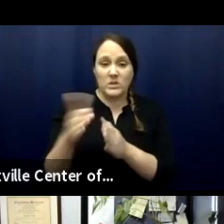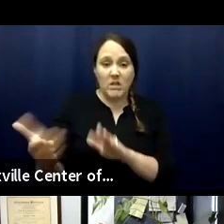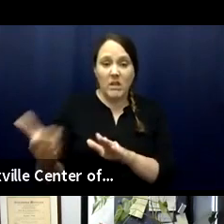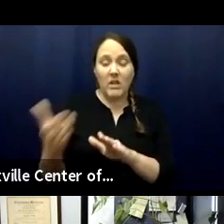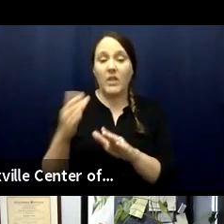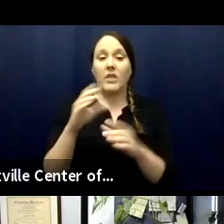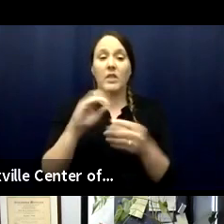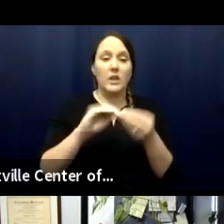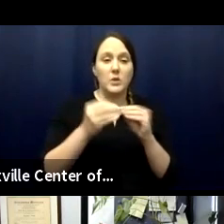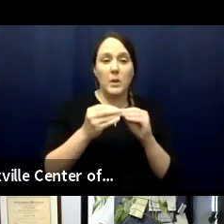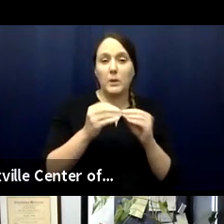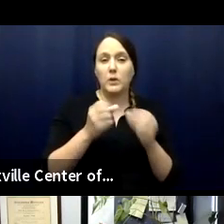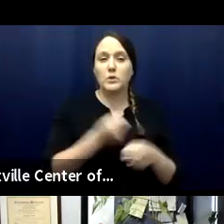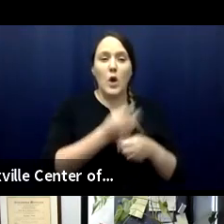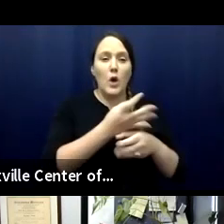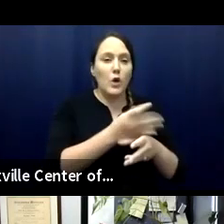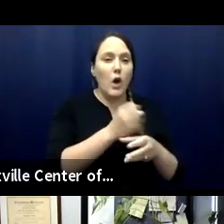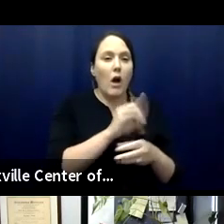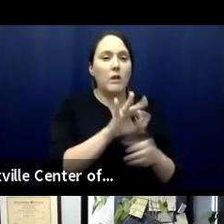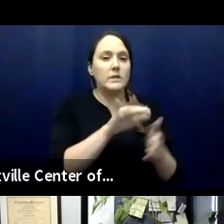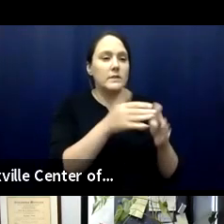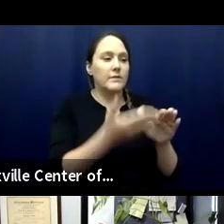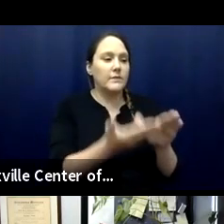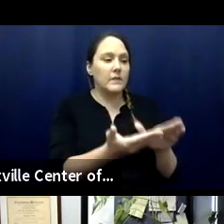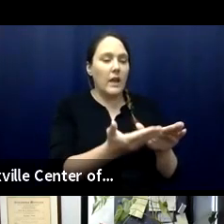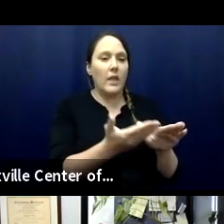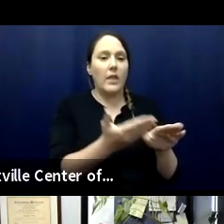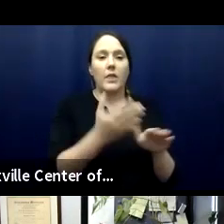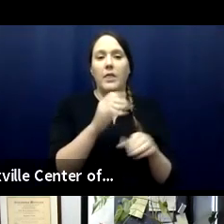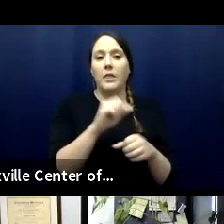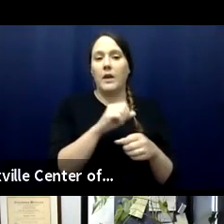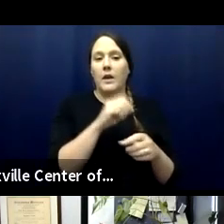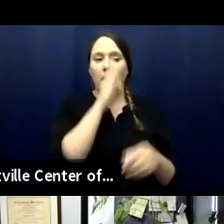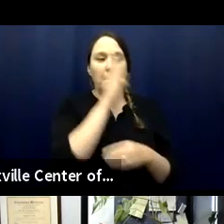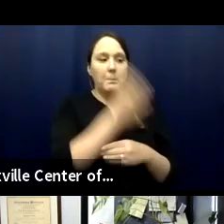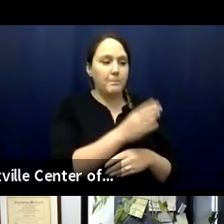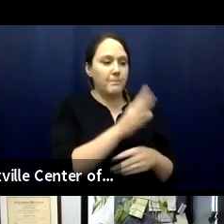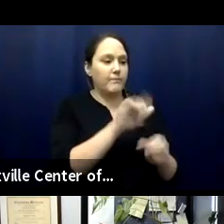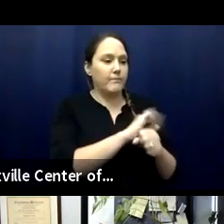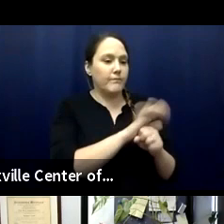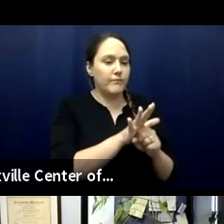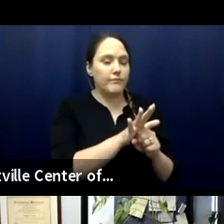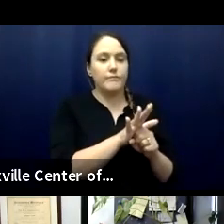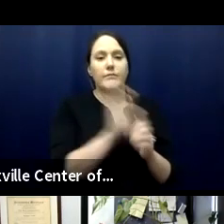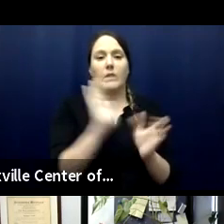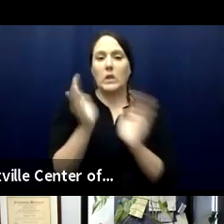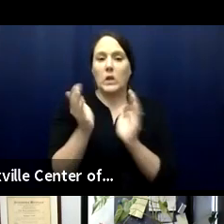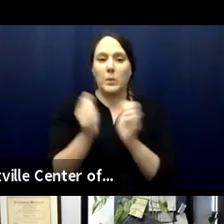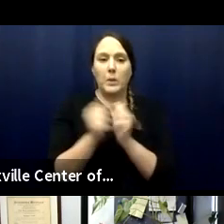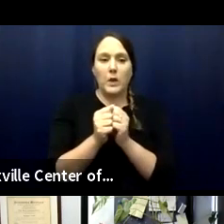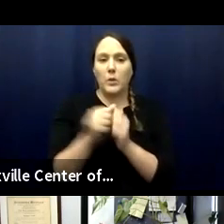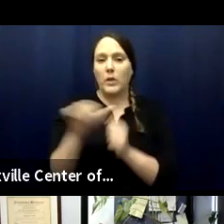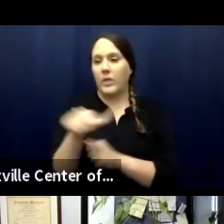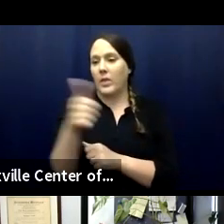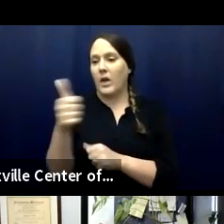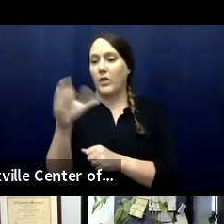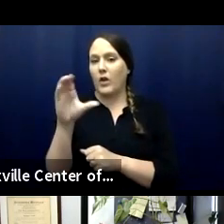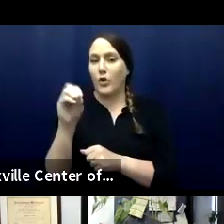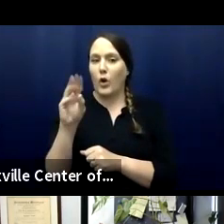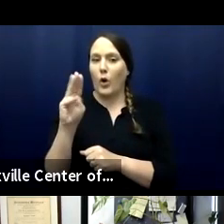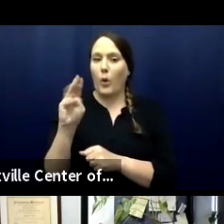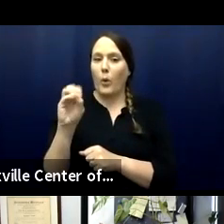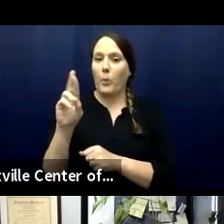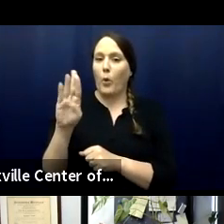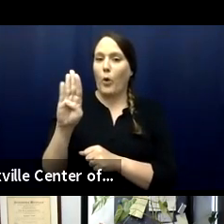of, cause of death purely and only to COVID versus other comorbidities